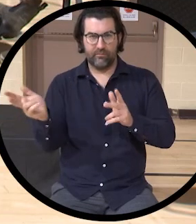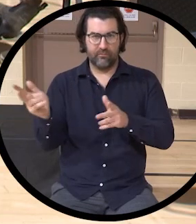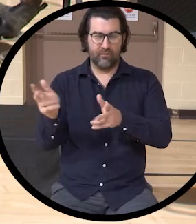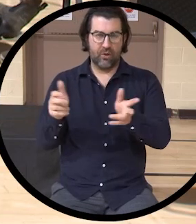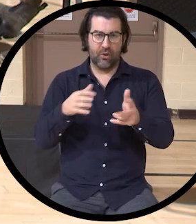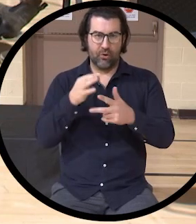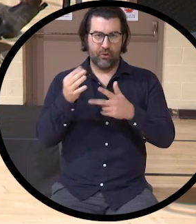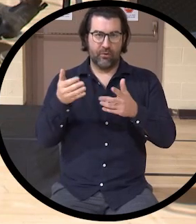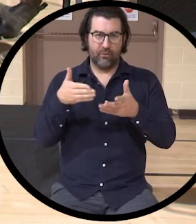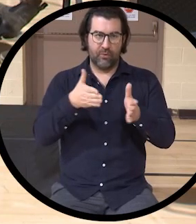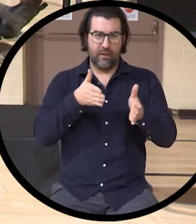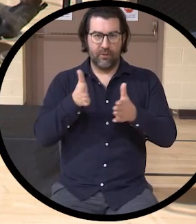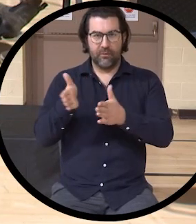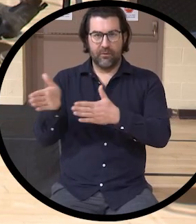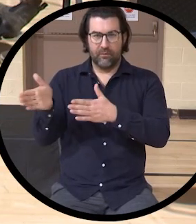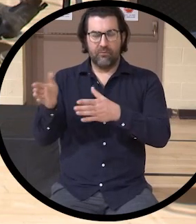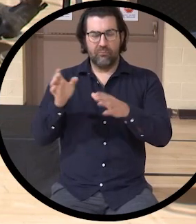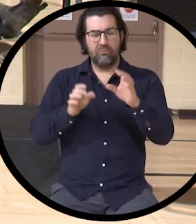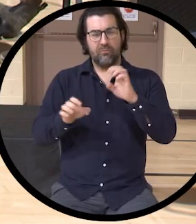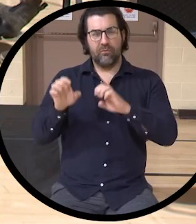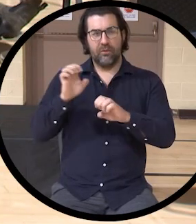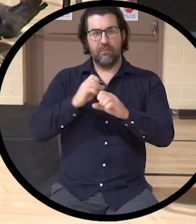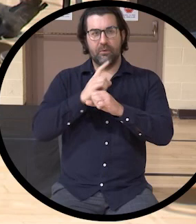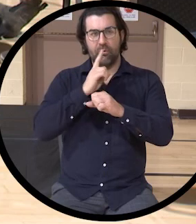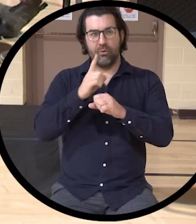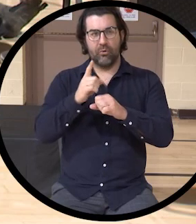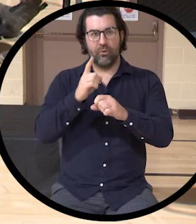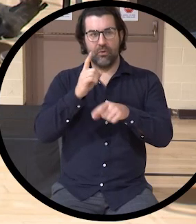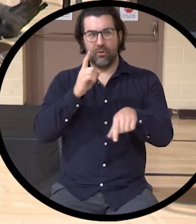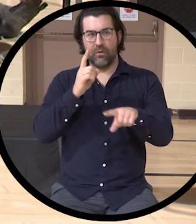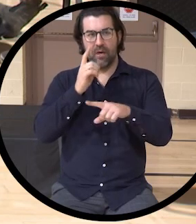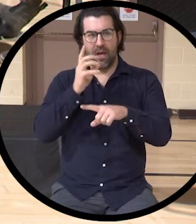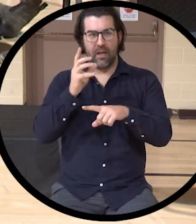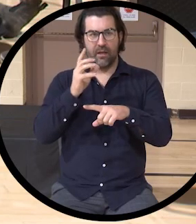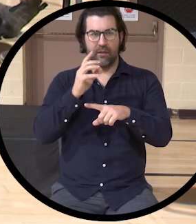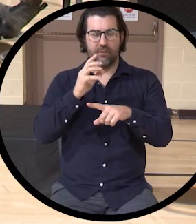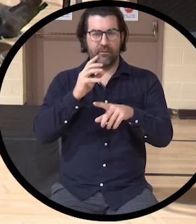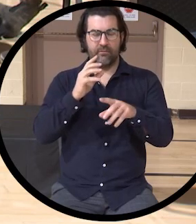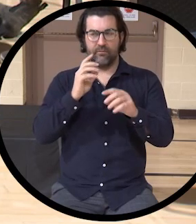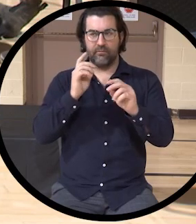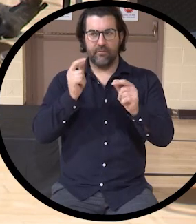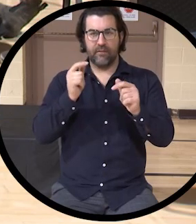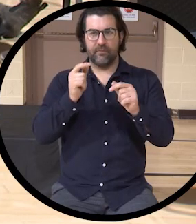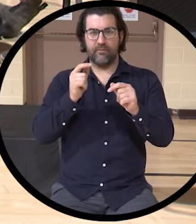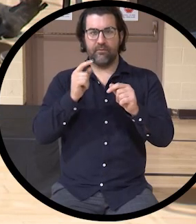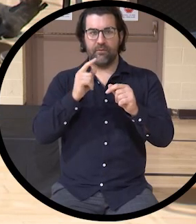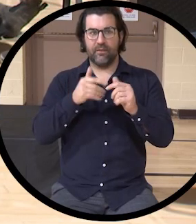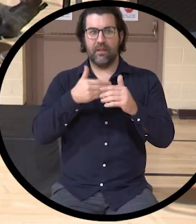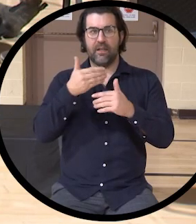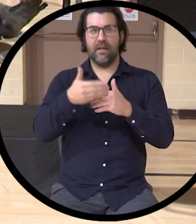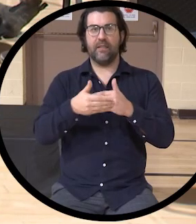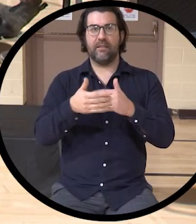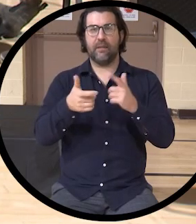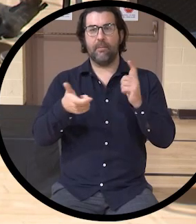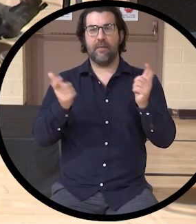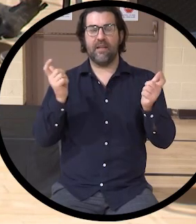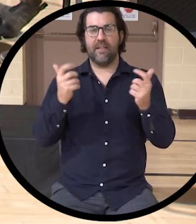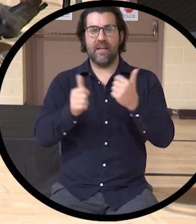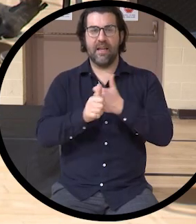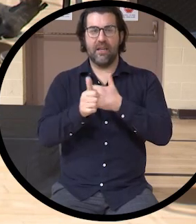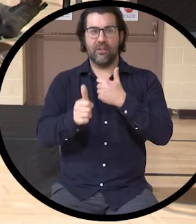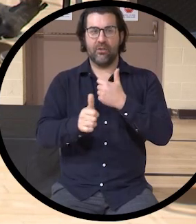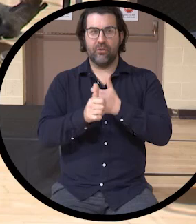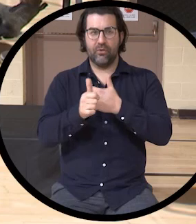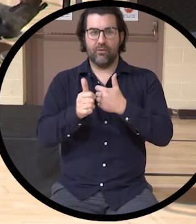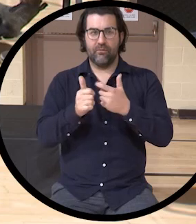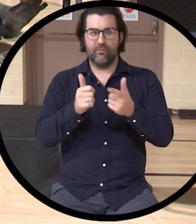do evaluate those routes to make sure that they're not all of a sudden the next big hazard. So we